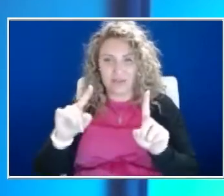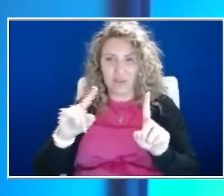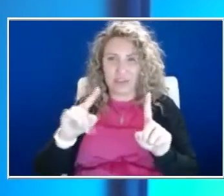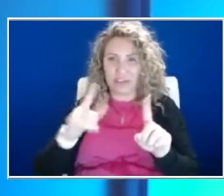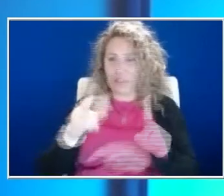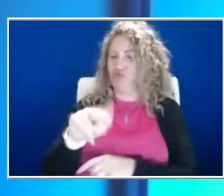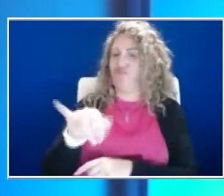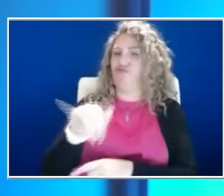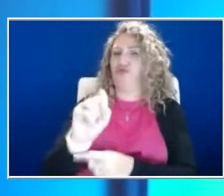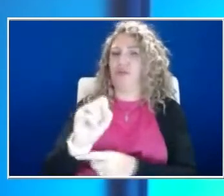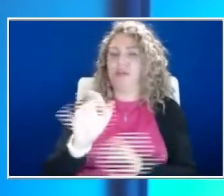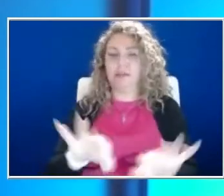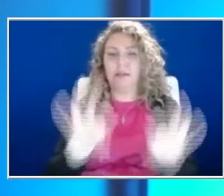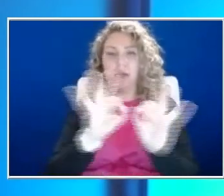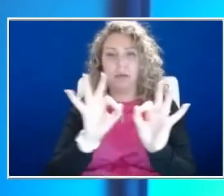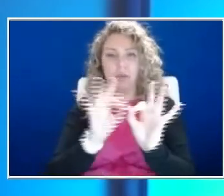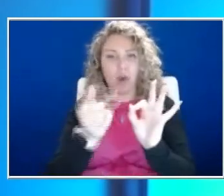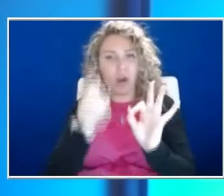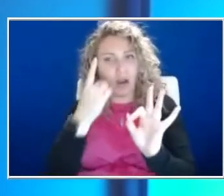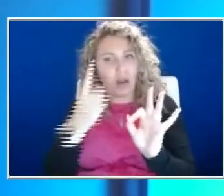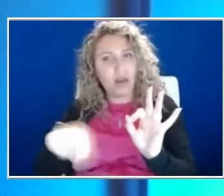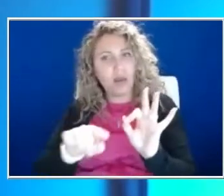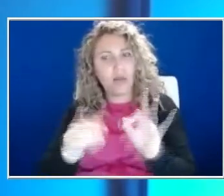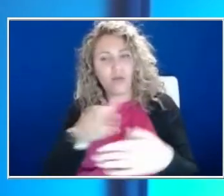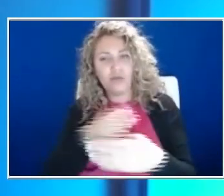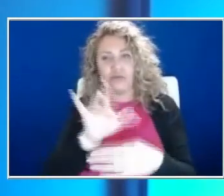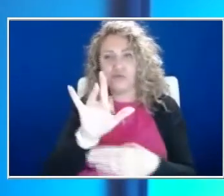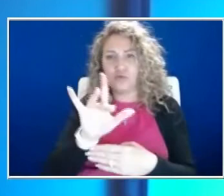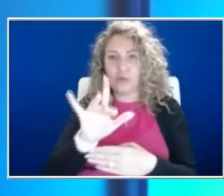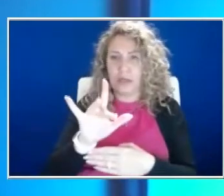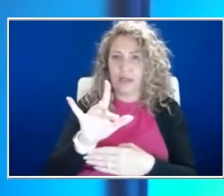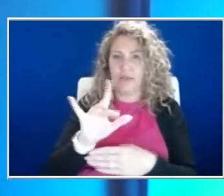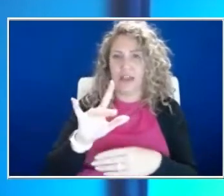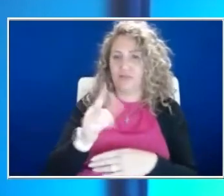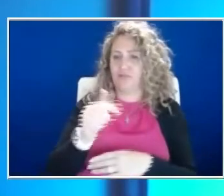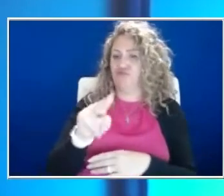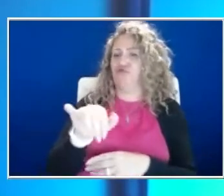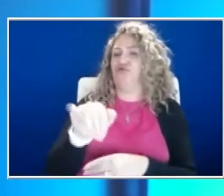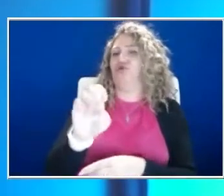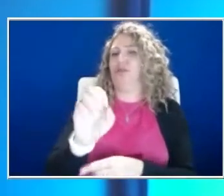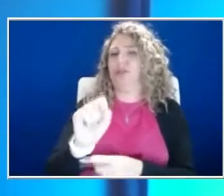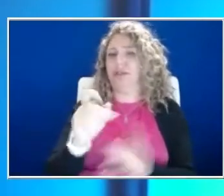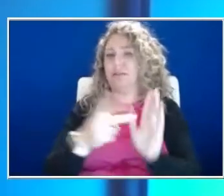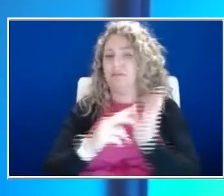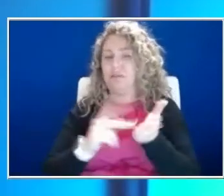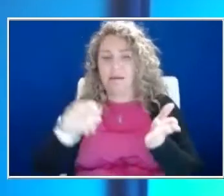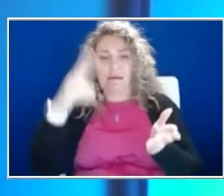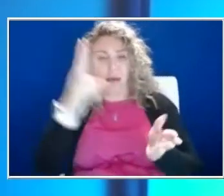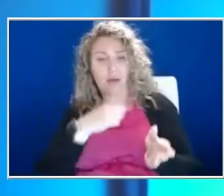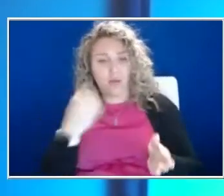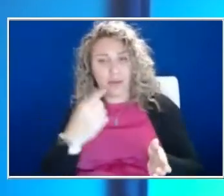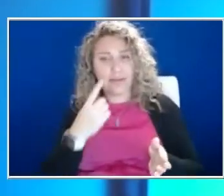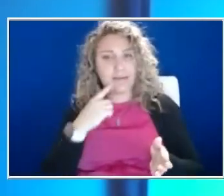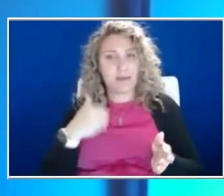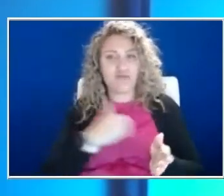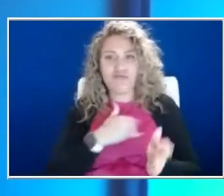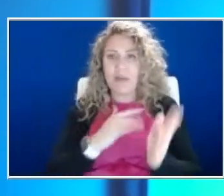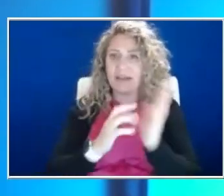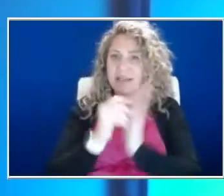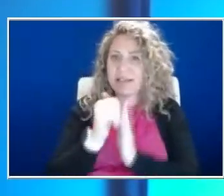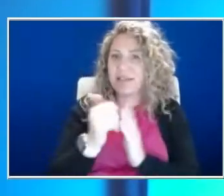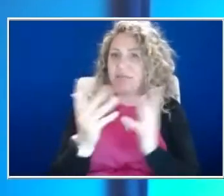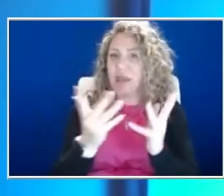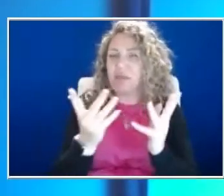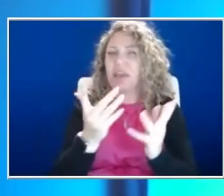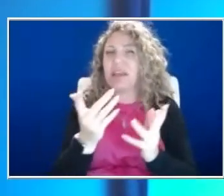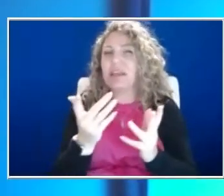those 25 genes, it does not mean that all of them mean you have a high risk of breast cancer, but there might be just some loosely